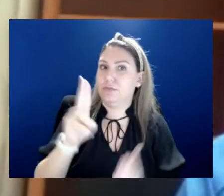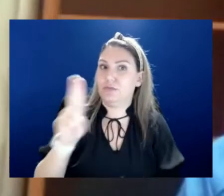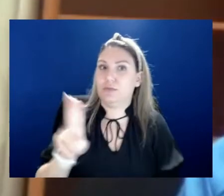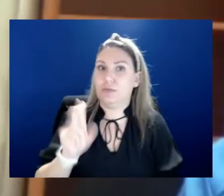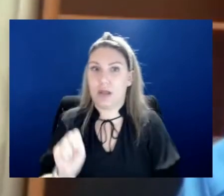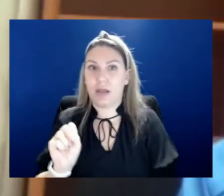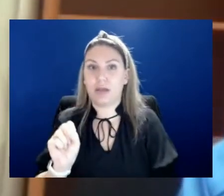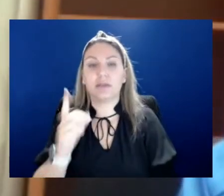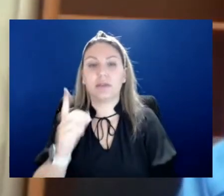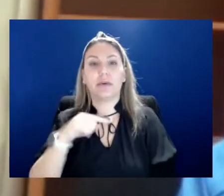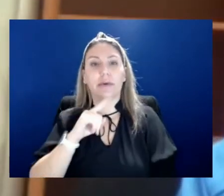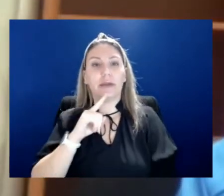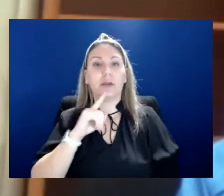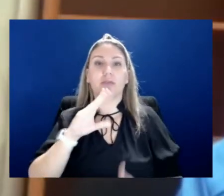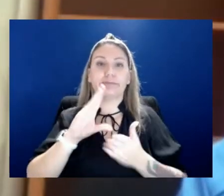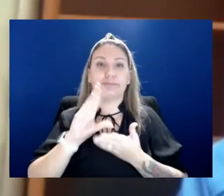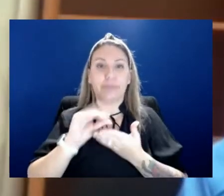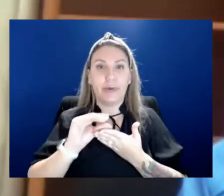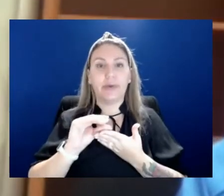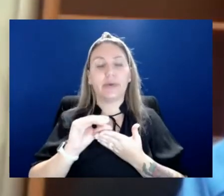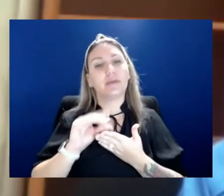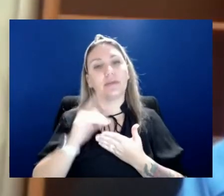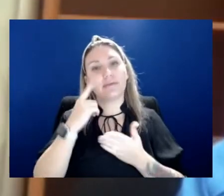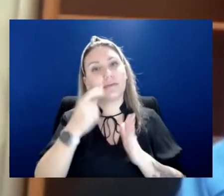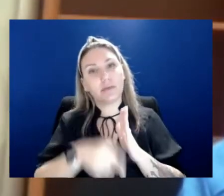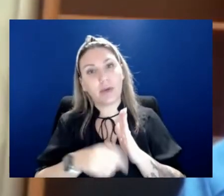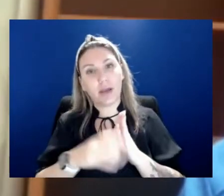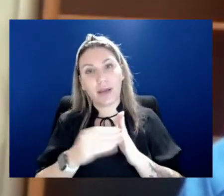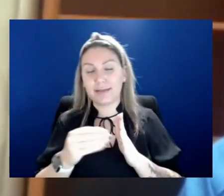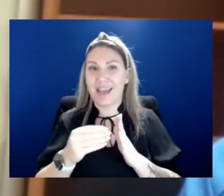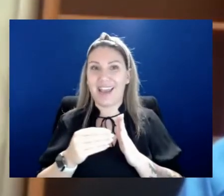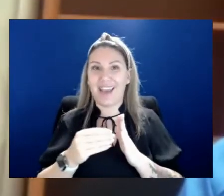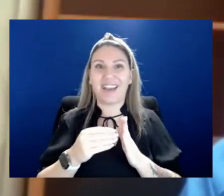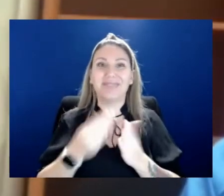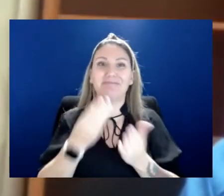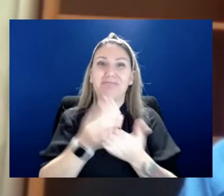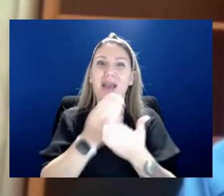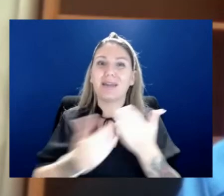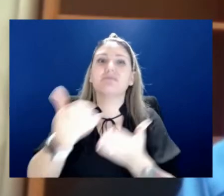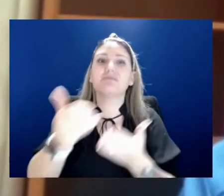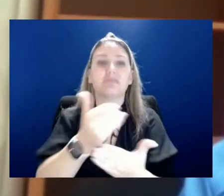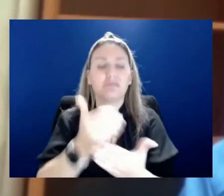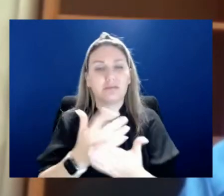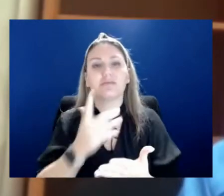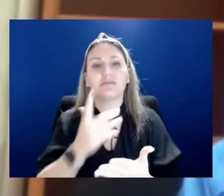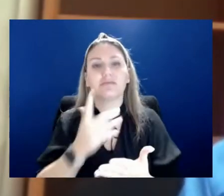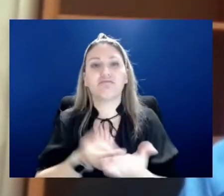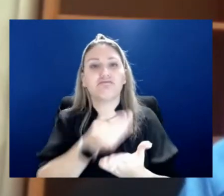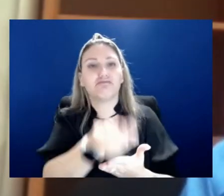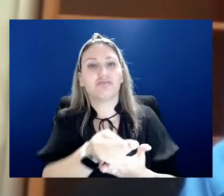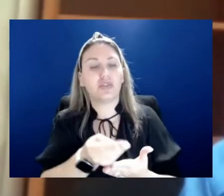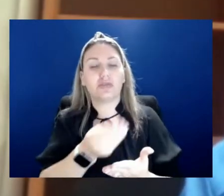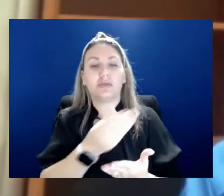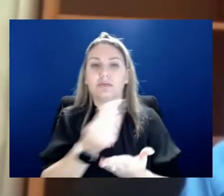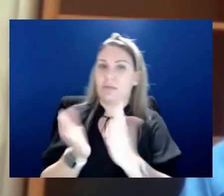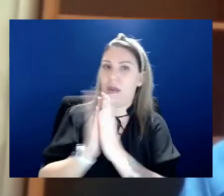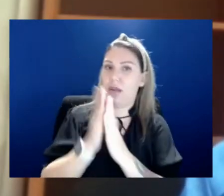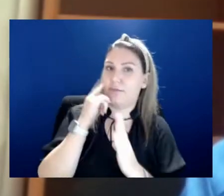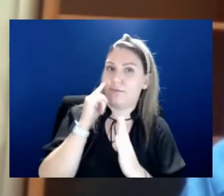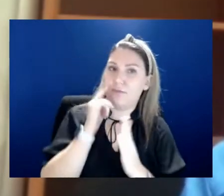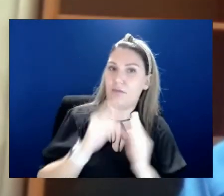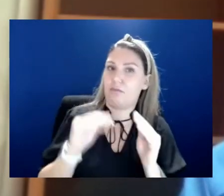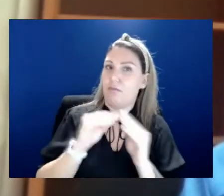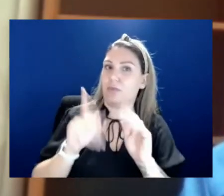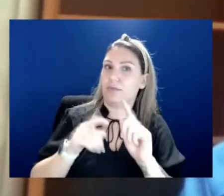getting discounts, but and raising funds and purchasing these, as well as asking for more donations